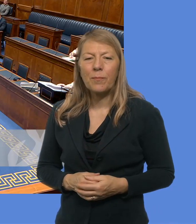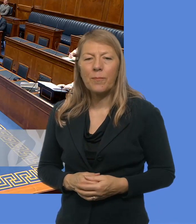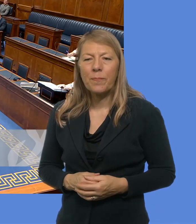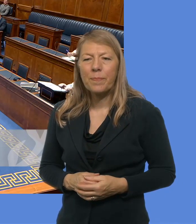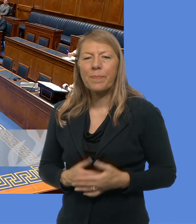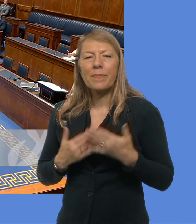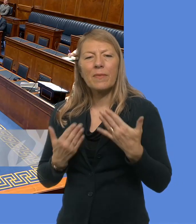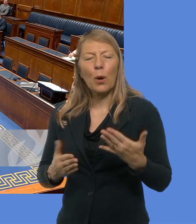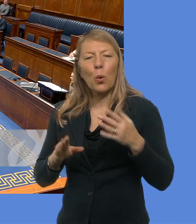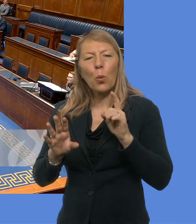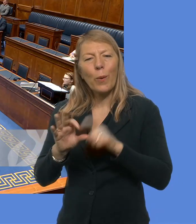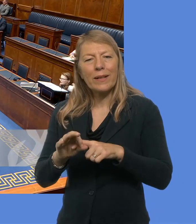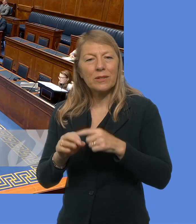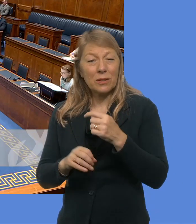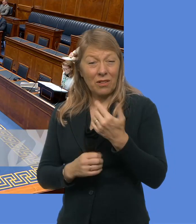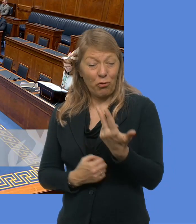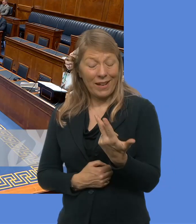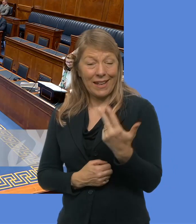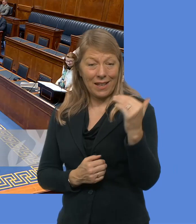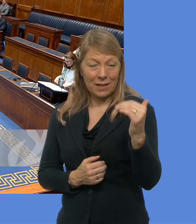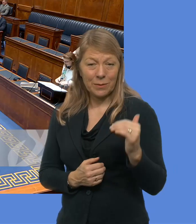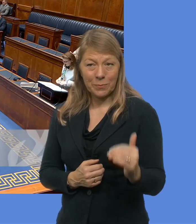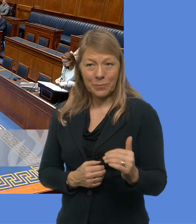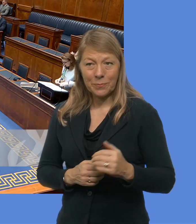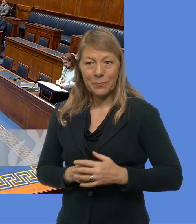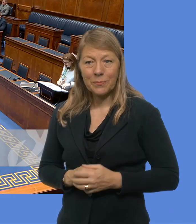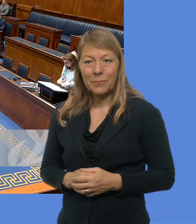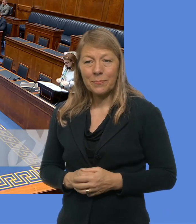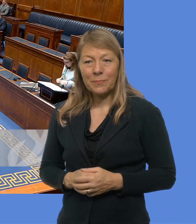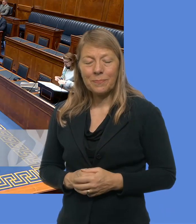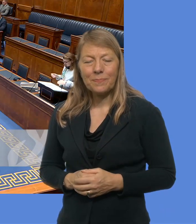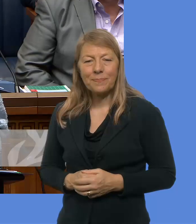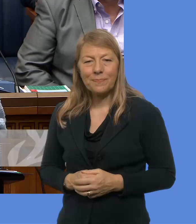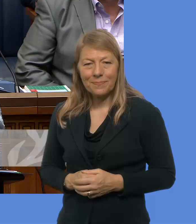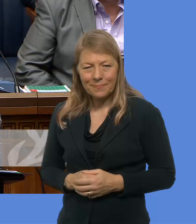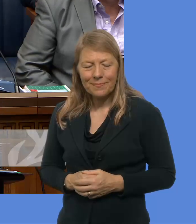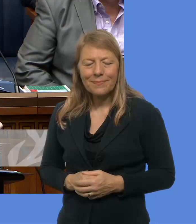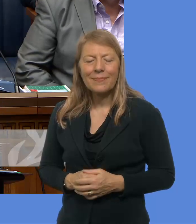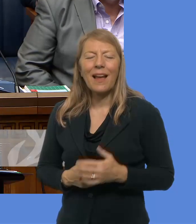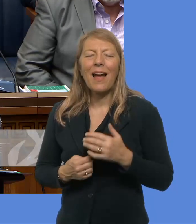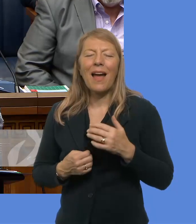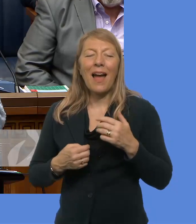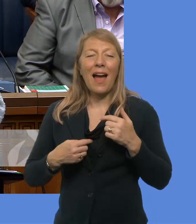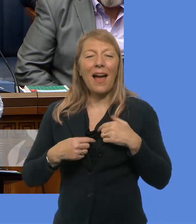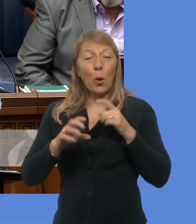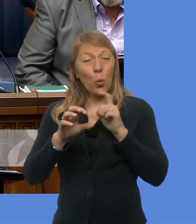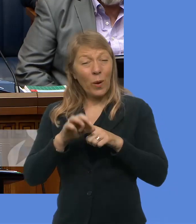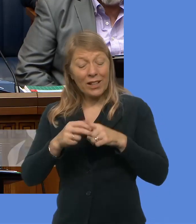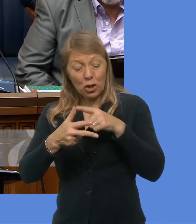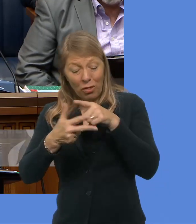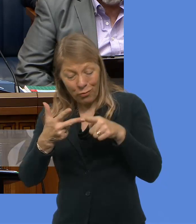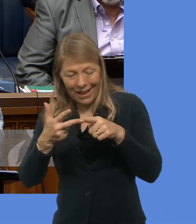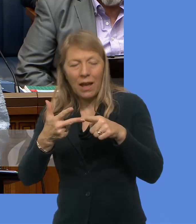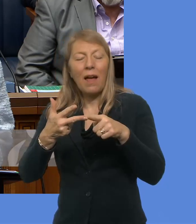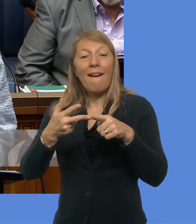3. Minister. With the Speaker's permission, I will answer questions 3 and 4 together. I